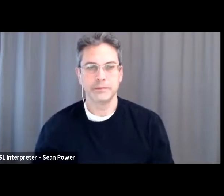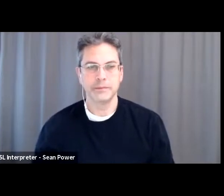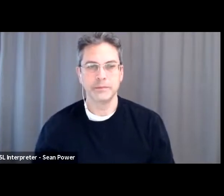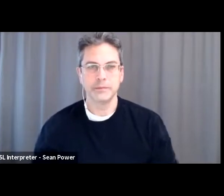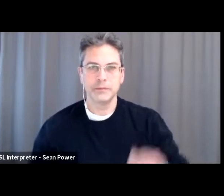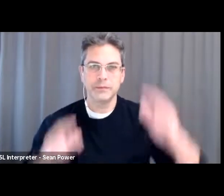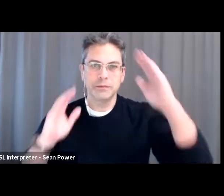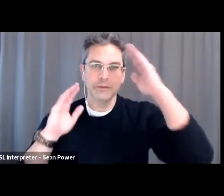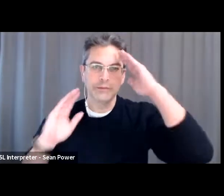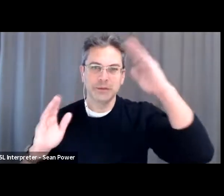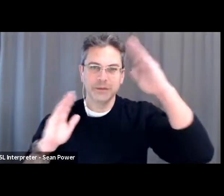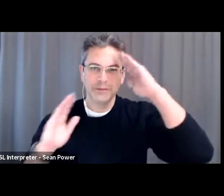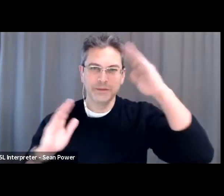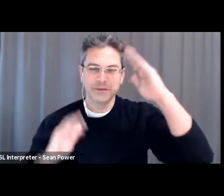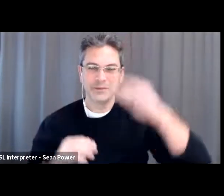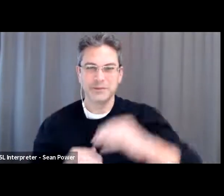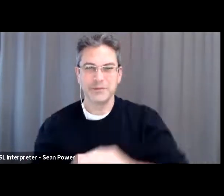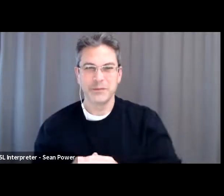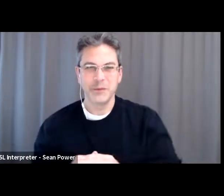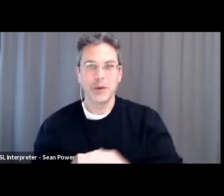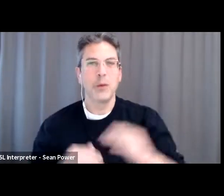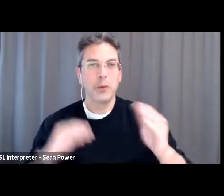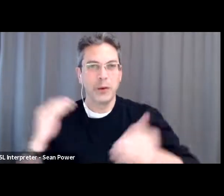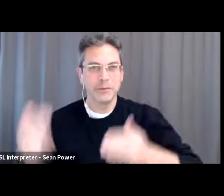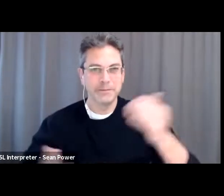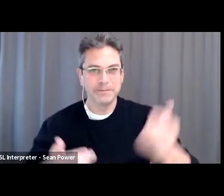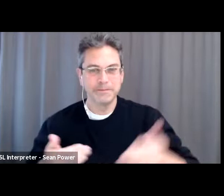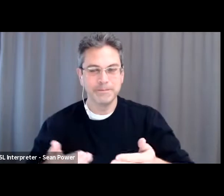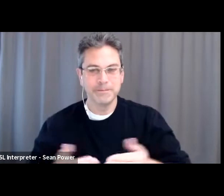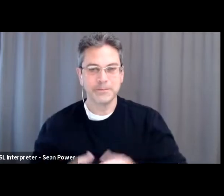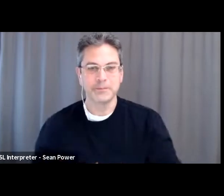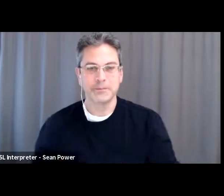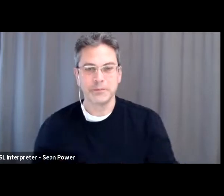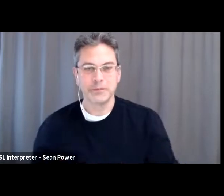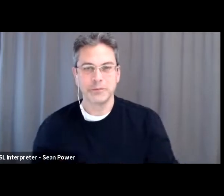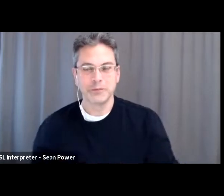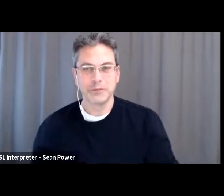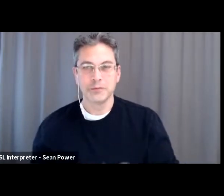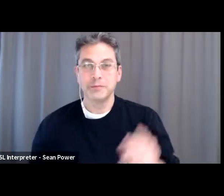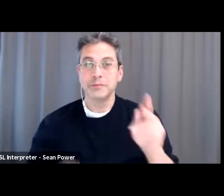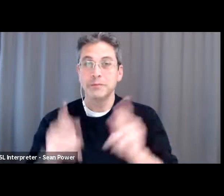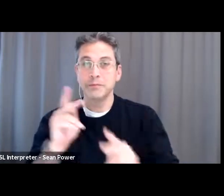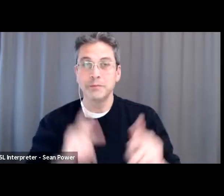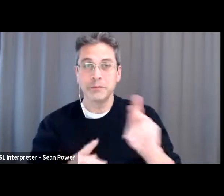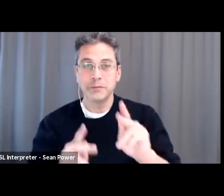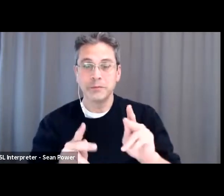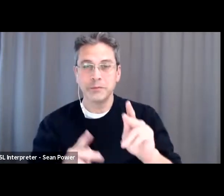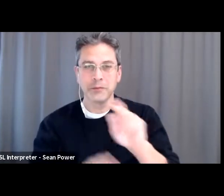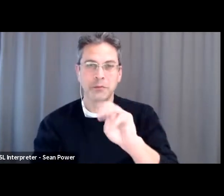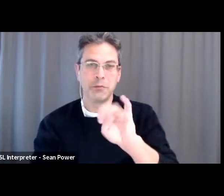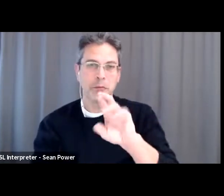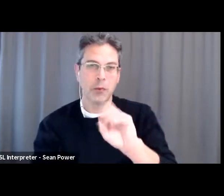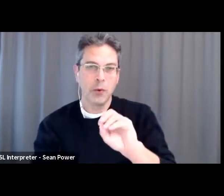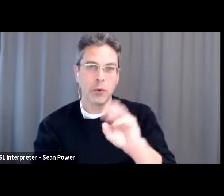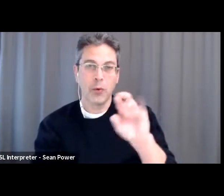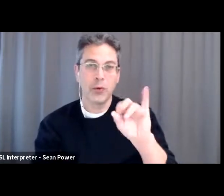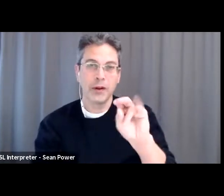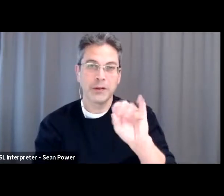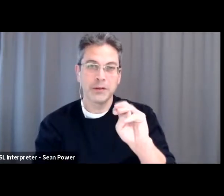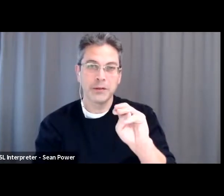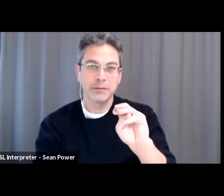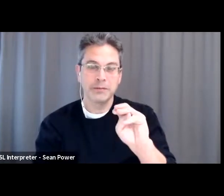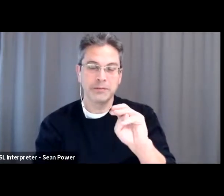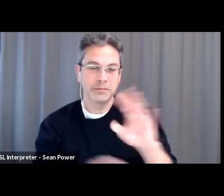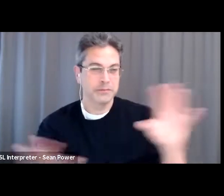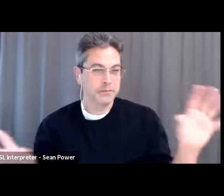Hello and welcome. Humans and microorganisms have developed together over tens of thousands